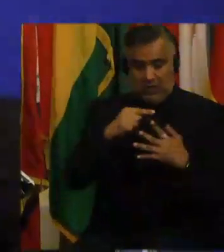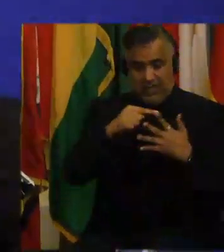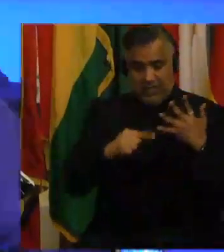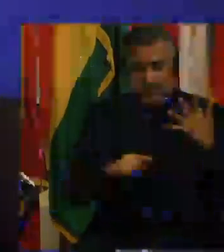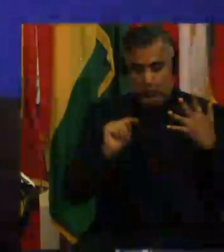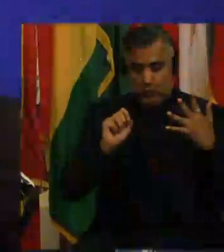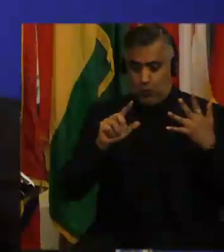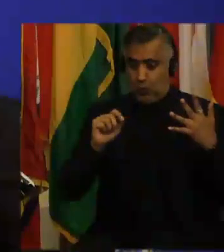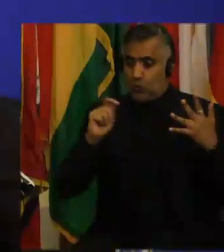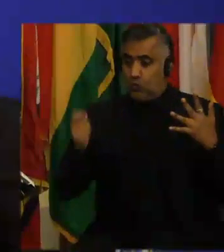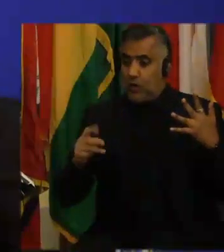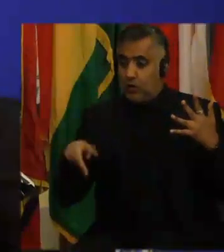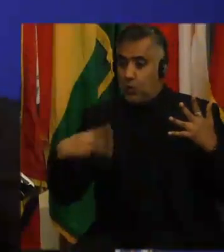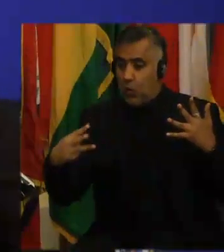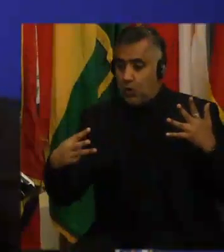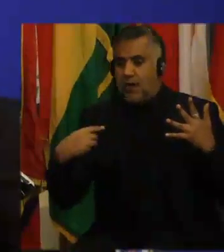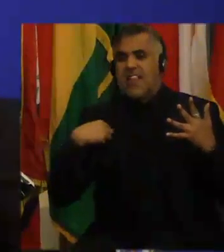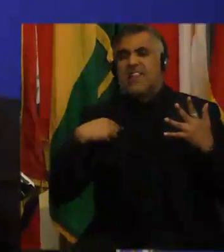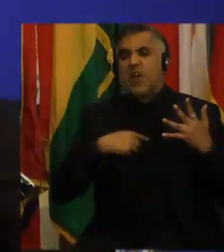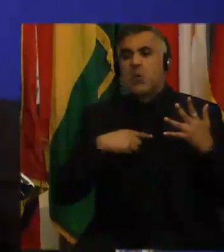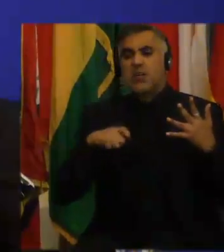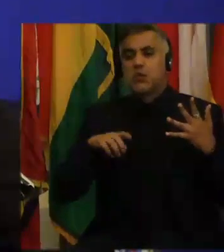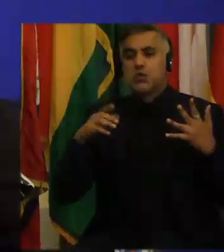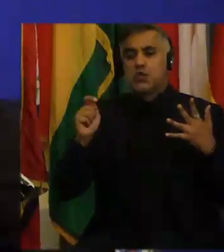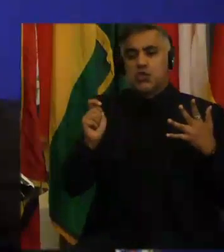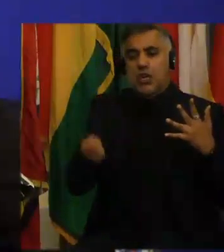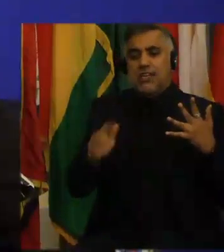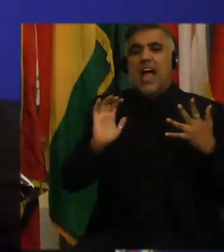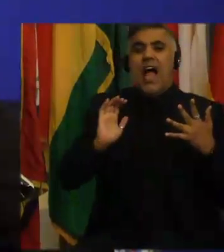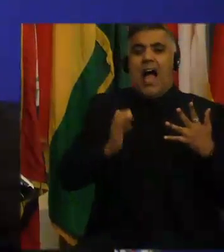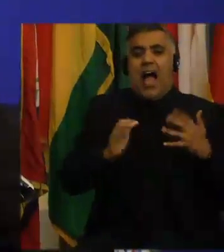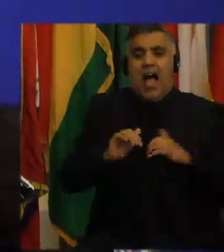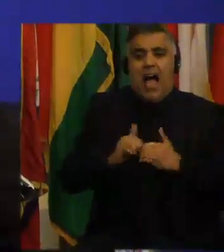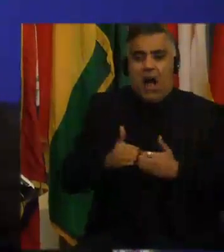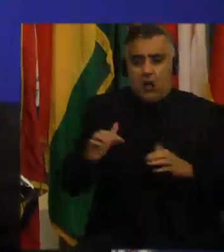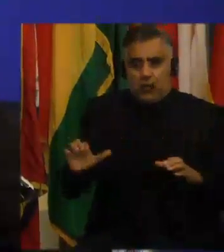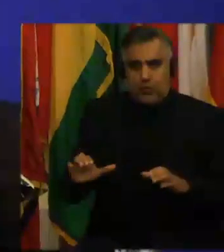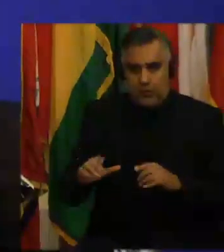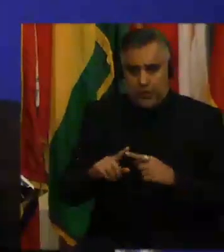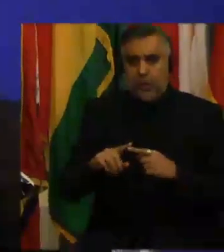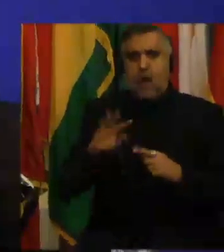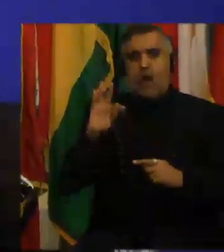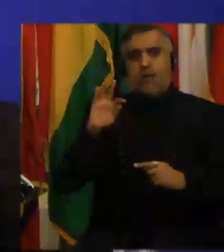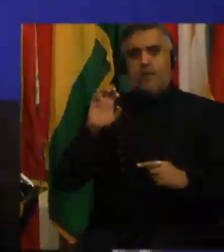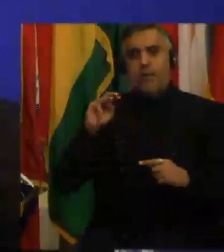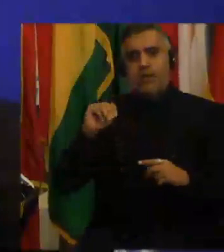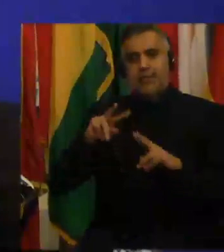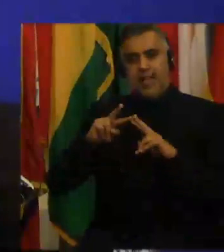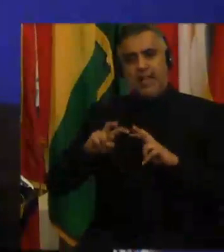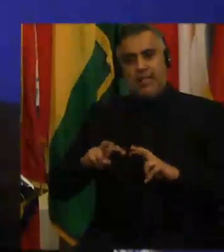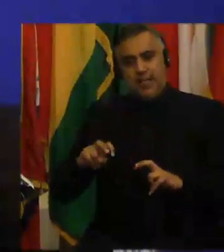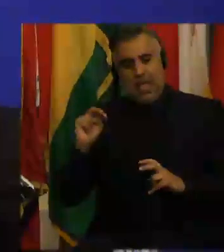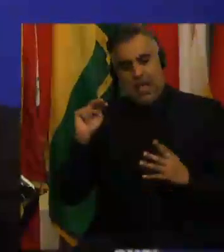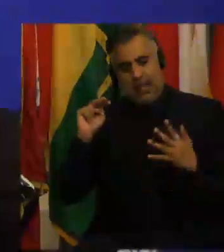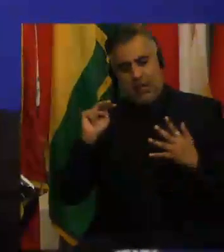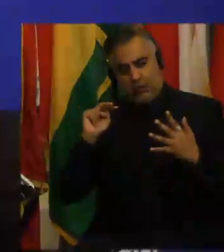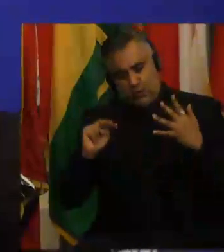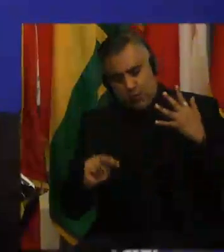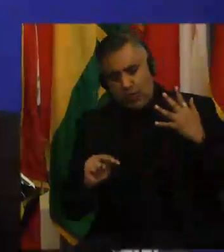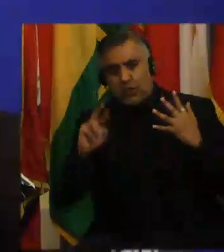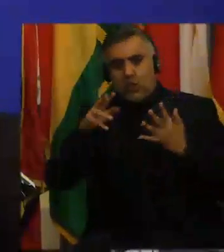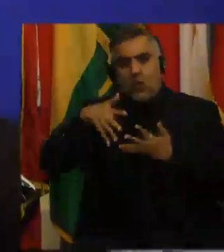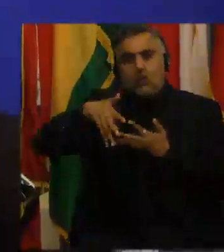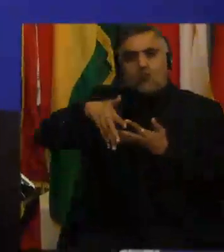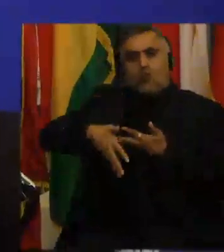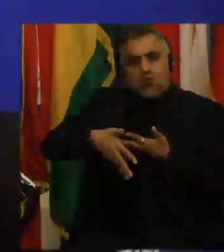the way the world is, we have to change the way we do it. A feminist analysis allows us to look at the root causes of poverty.